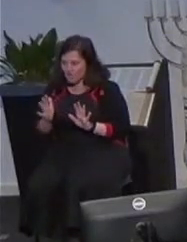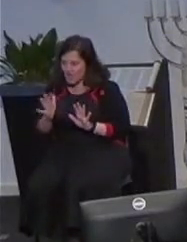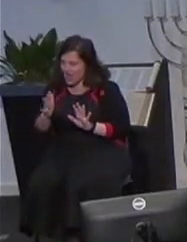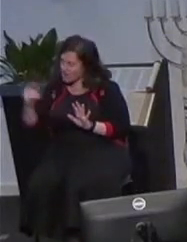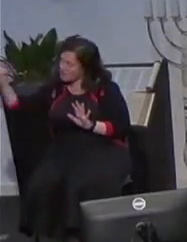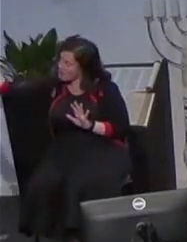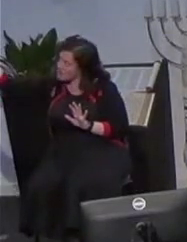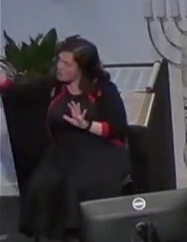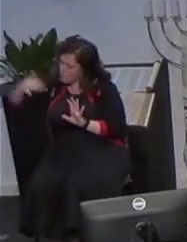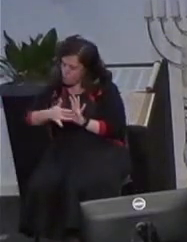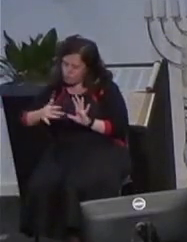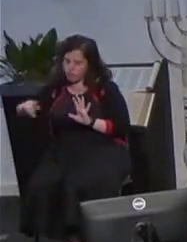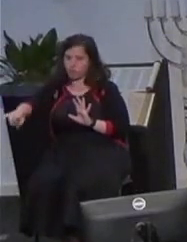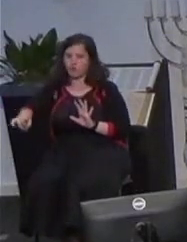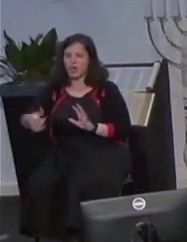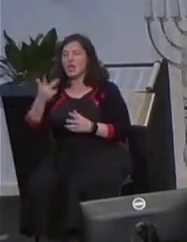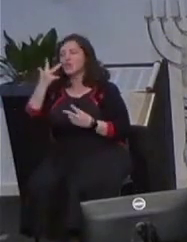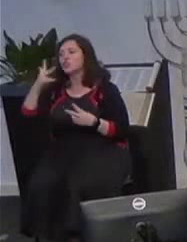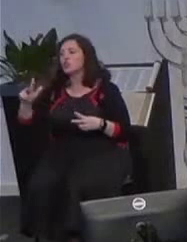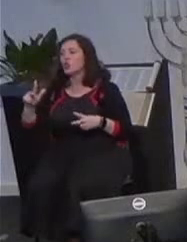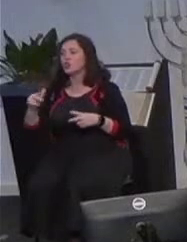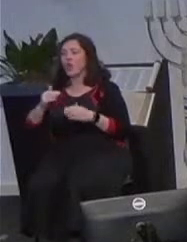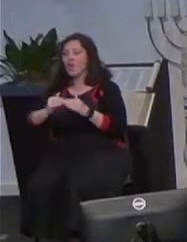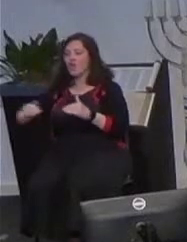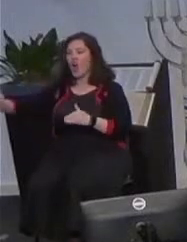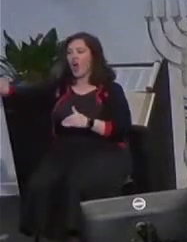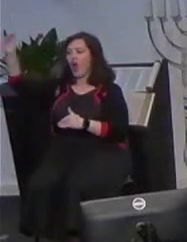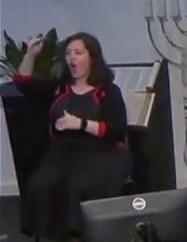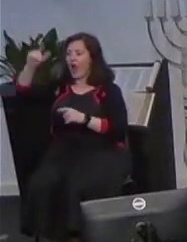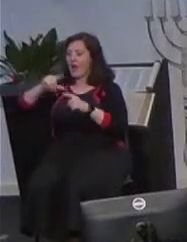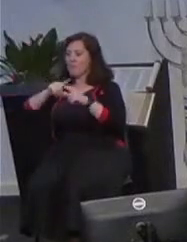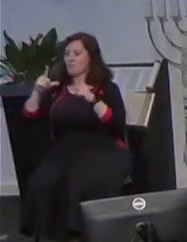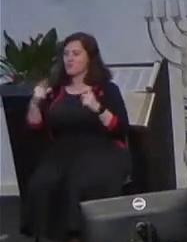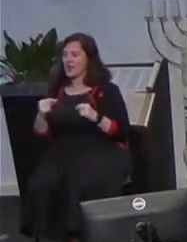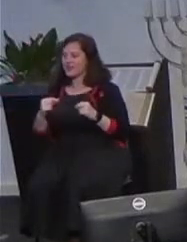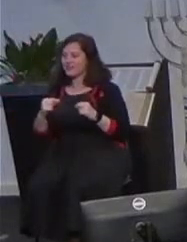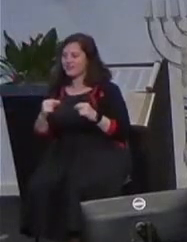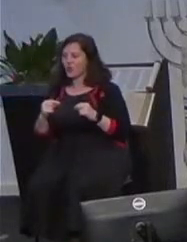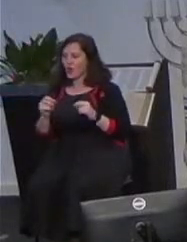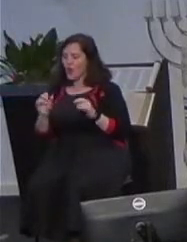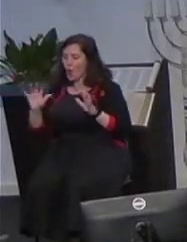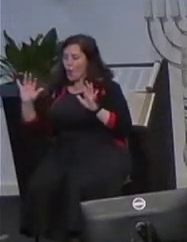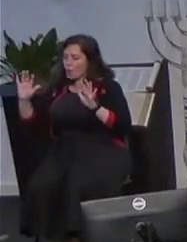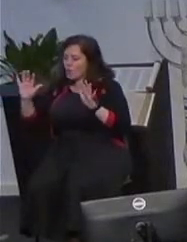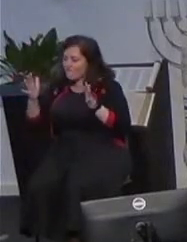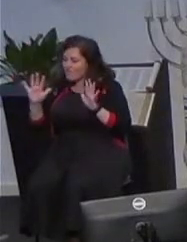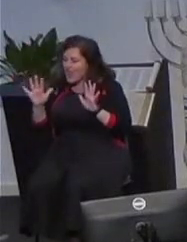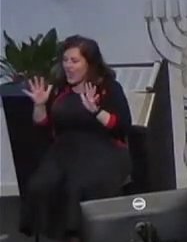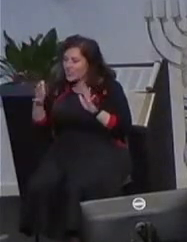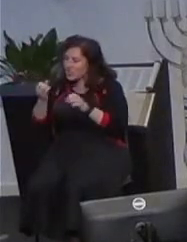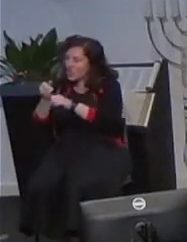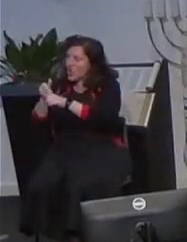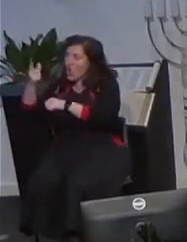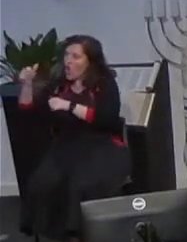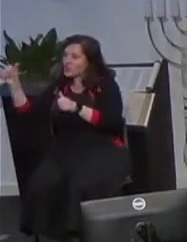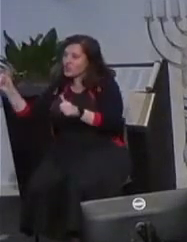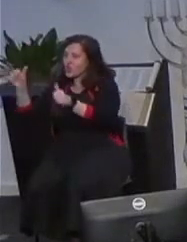high priest reflects the glory of God. So that even though they couldn't see